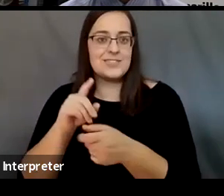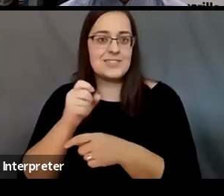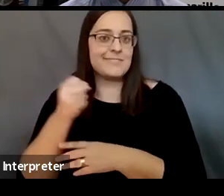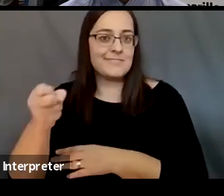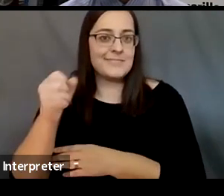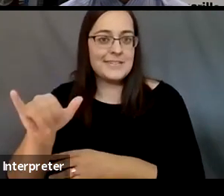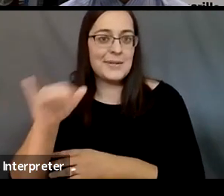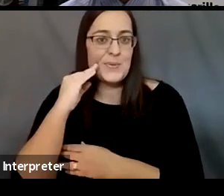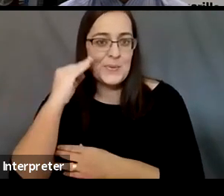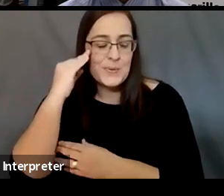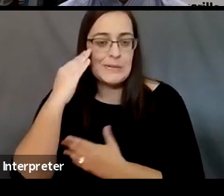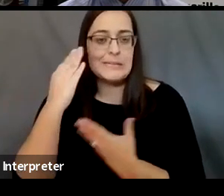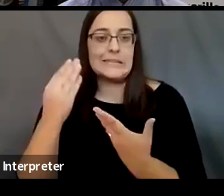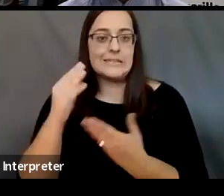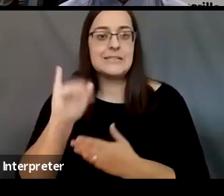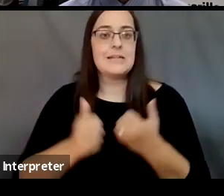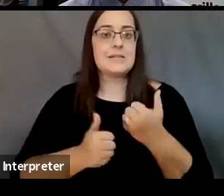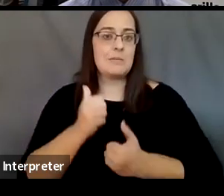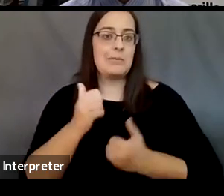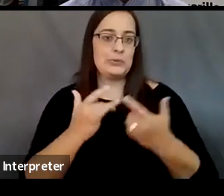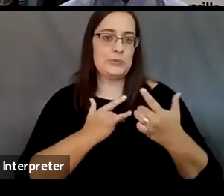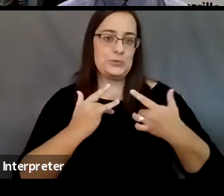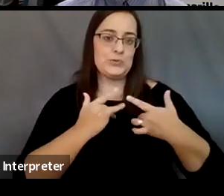the most salient points.